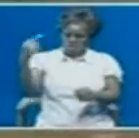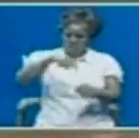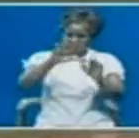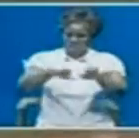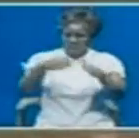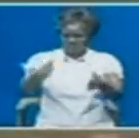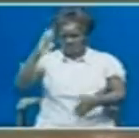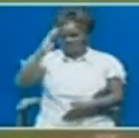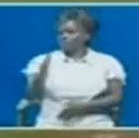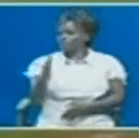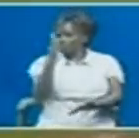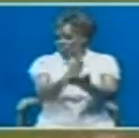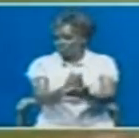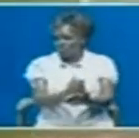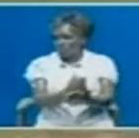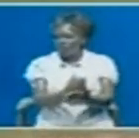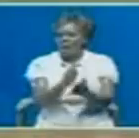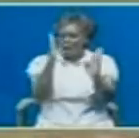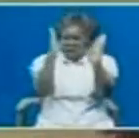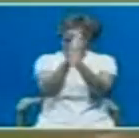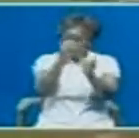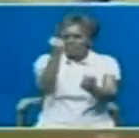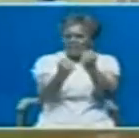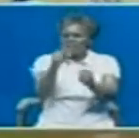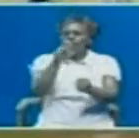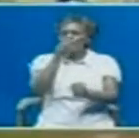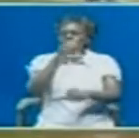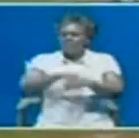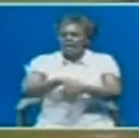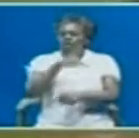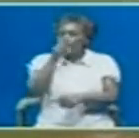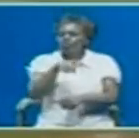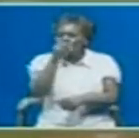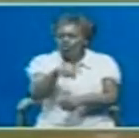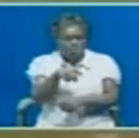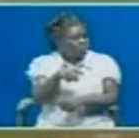they even salute. Now, hide your car and take a tuk-tuk. Yes. The last way is your ID.